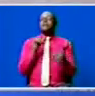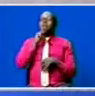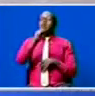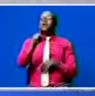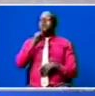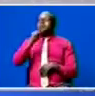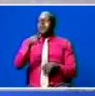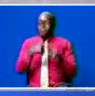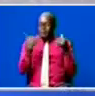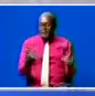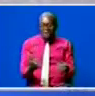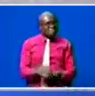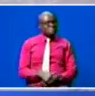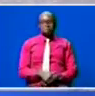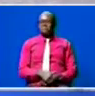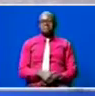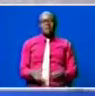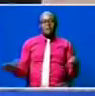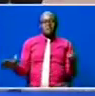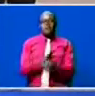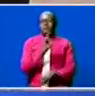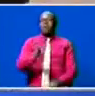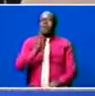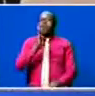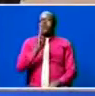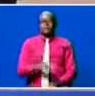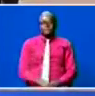play, but it stands gagged by the floods.